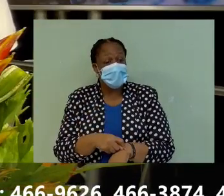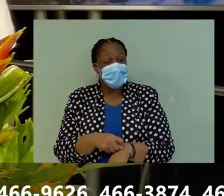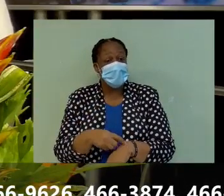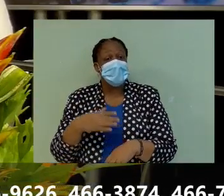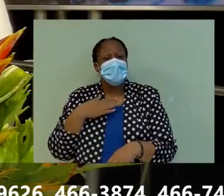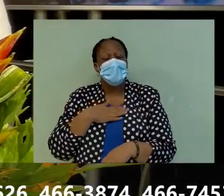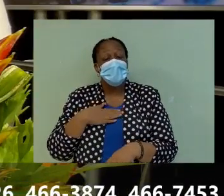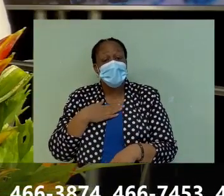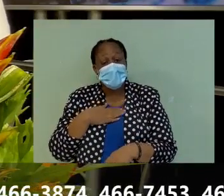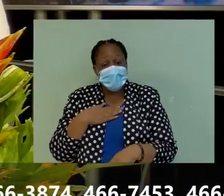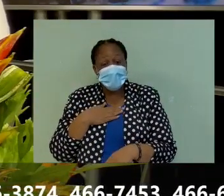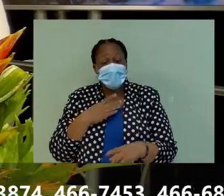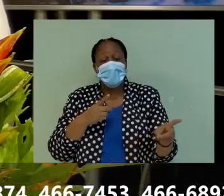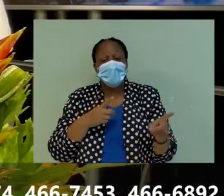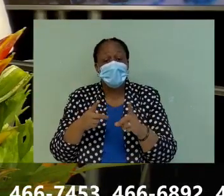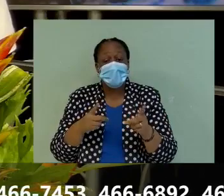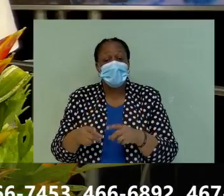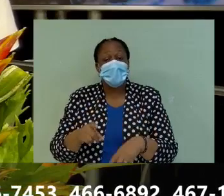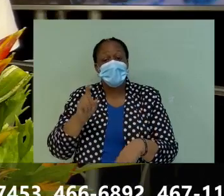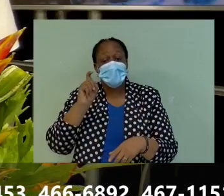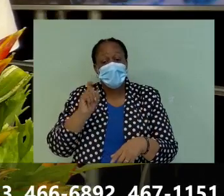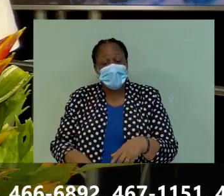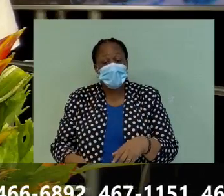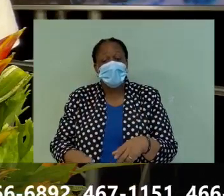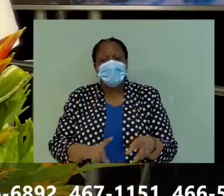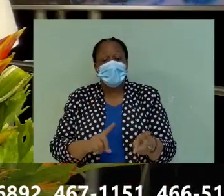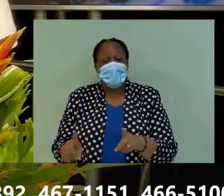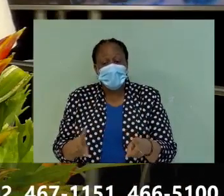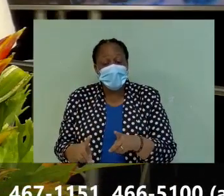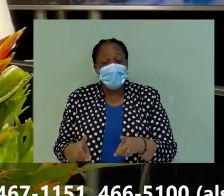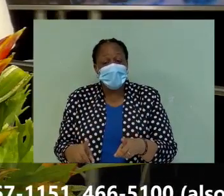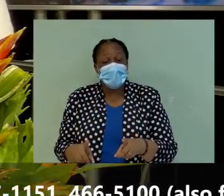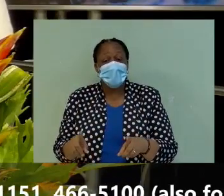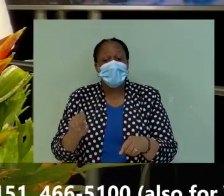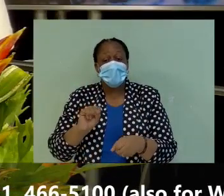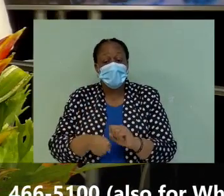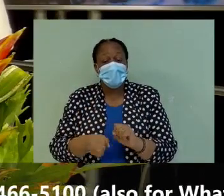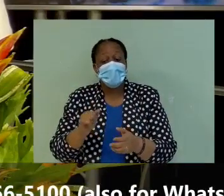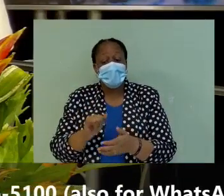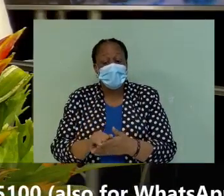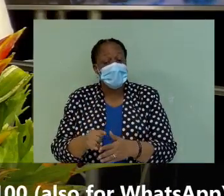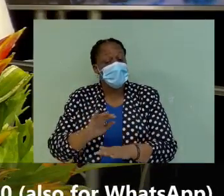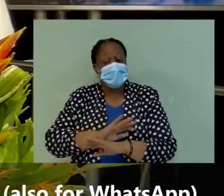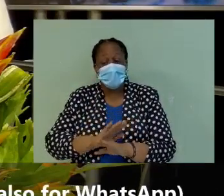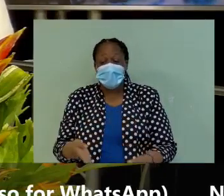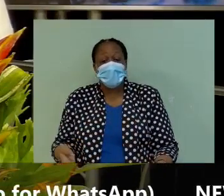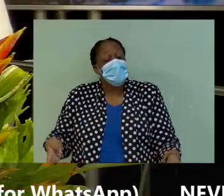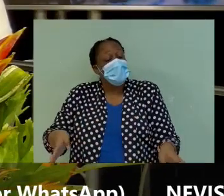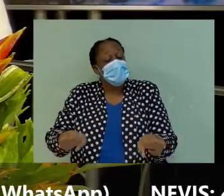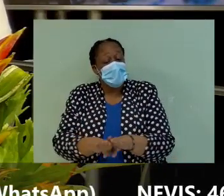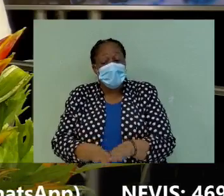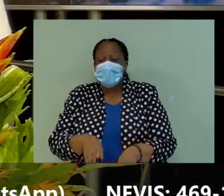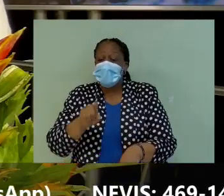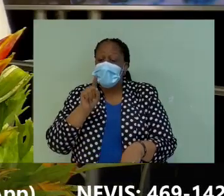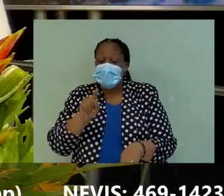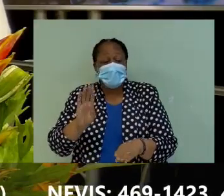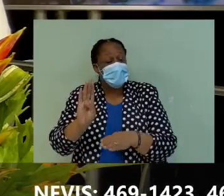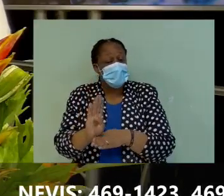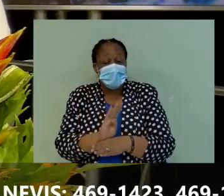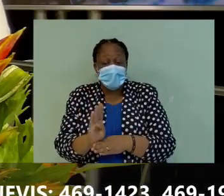to put the necessary measures in place and avoid being shut down. We are going to shut you